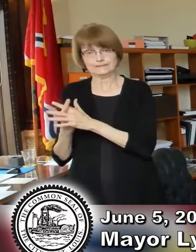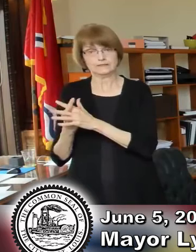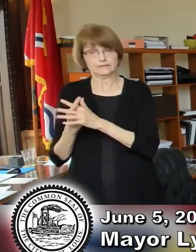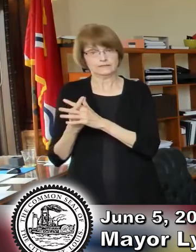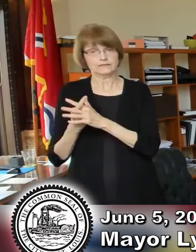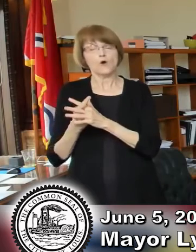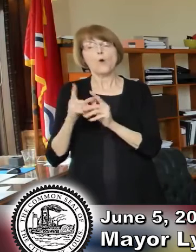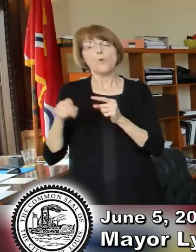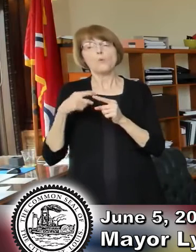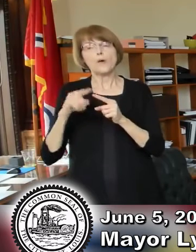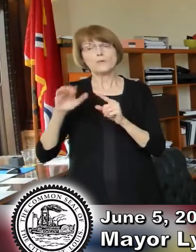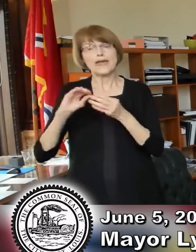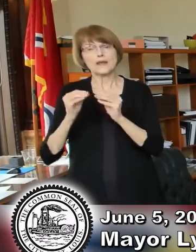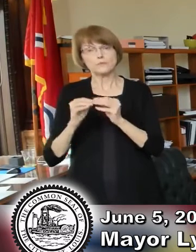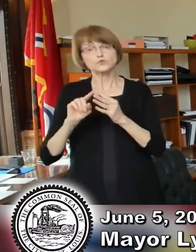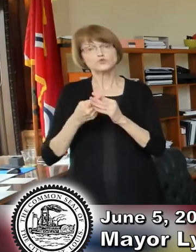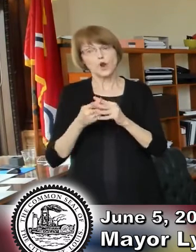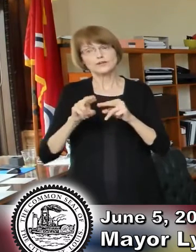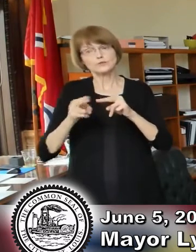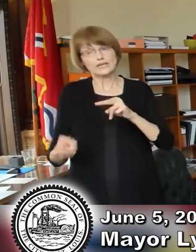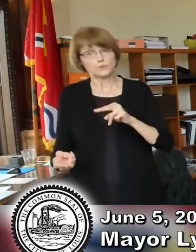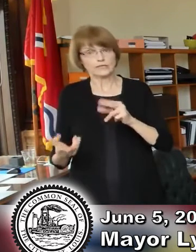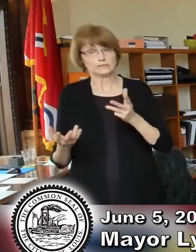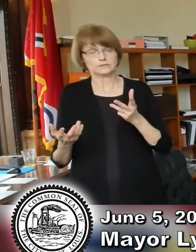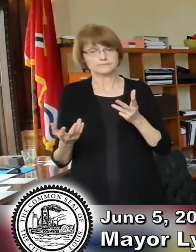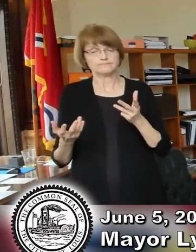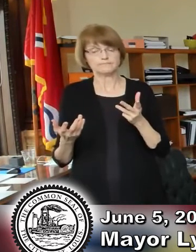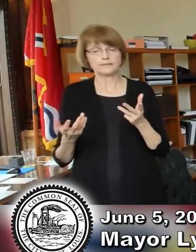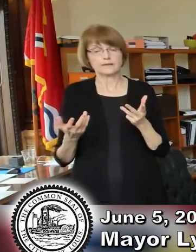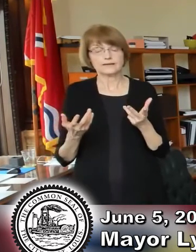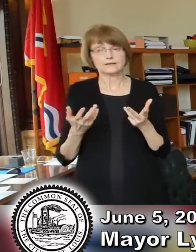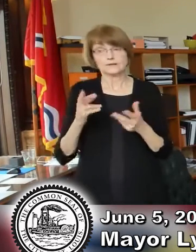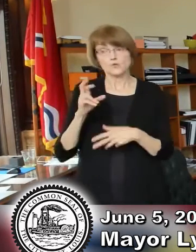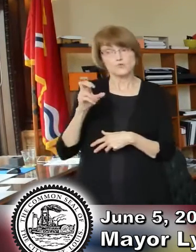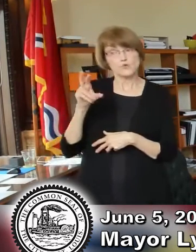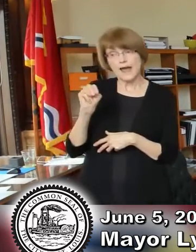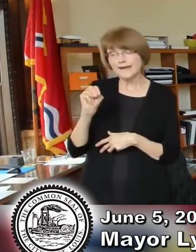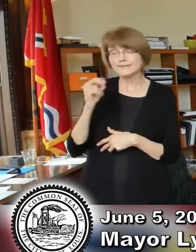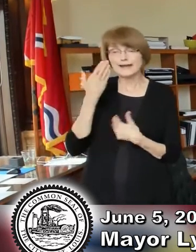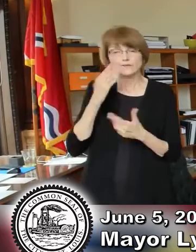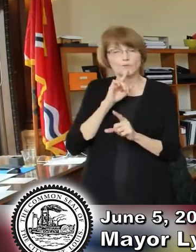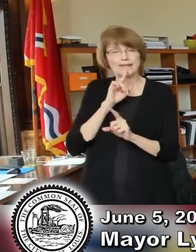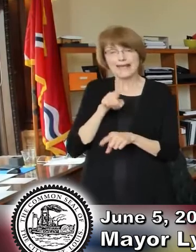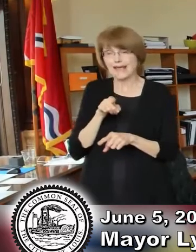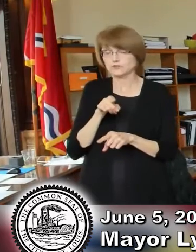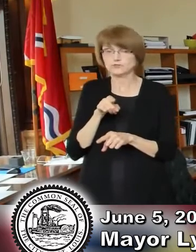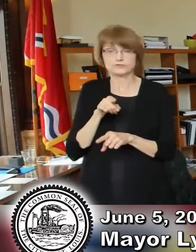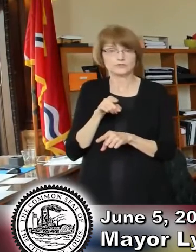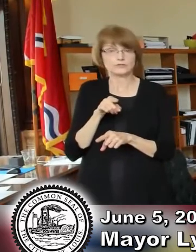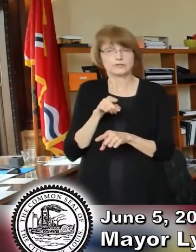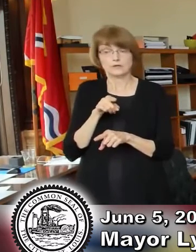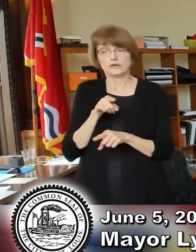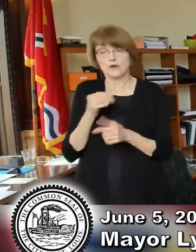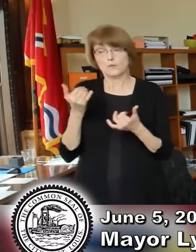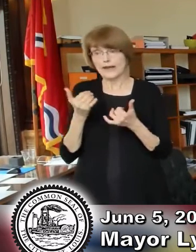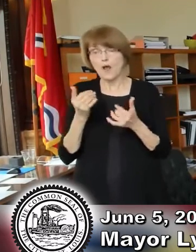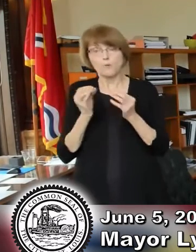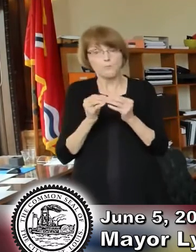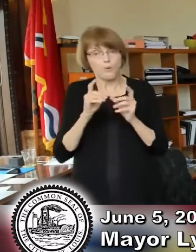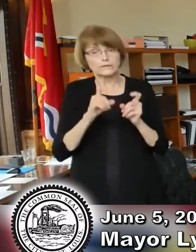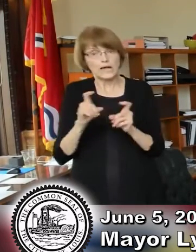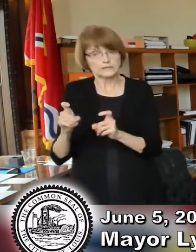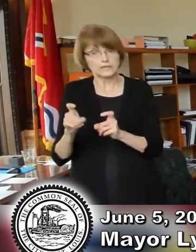decrease? Ryan, I don't know the answer to that because we're doing so much more testing. We